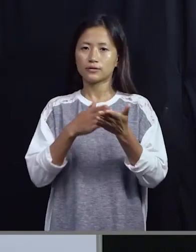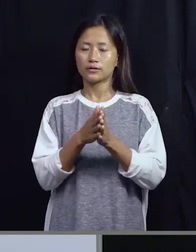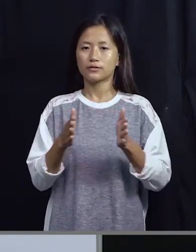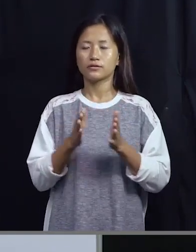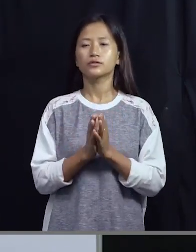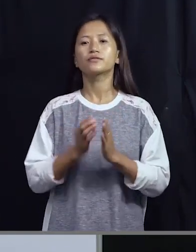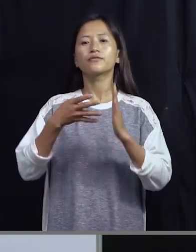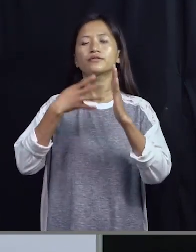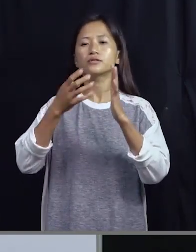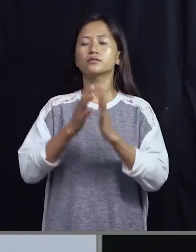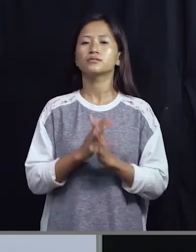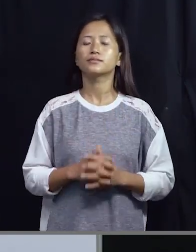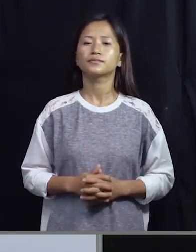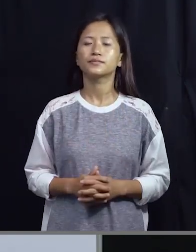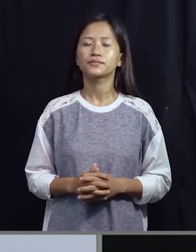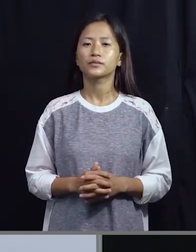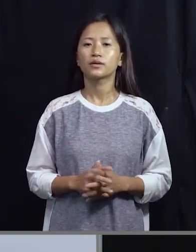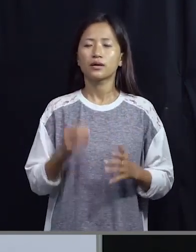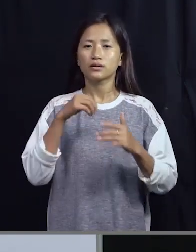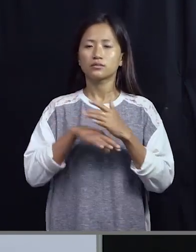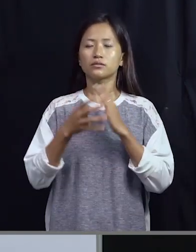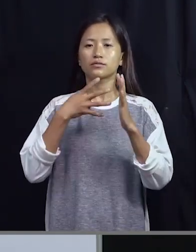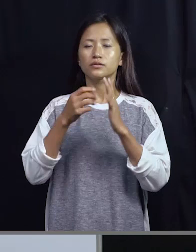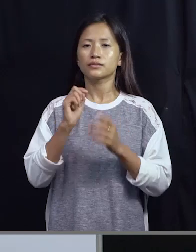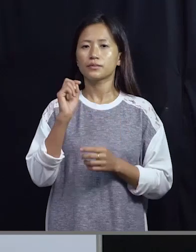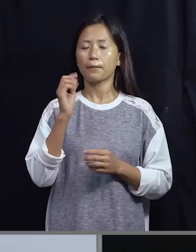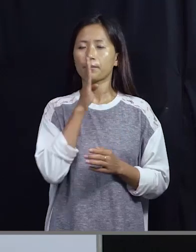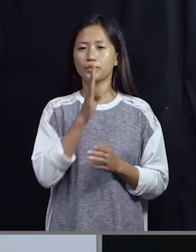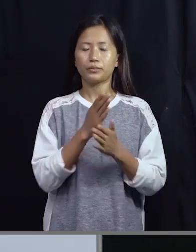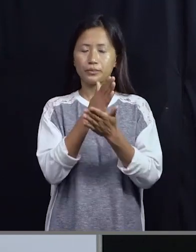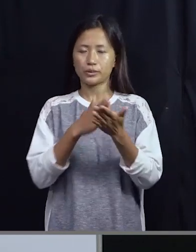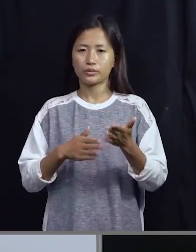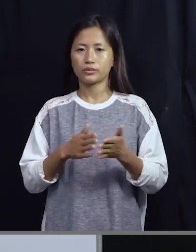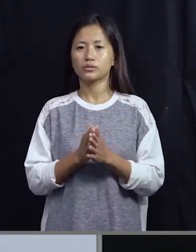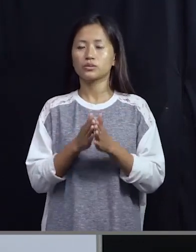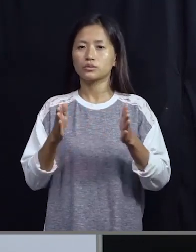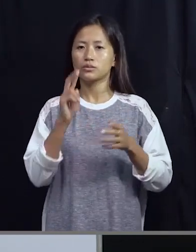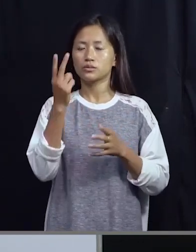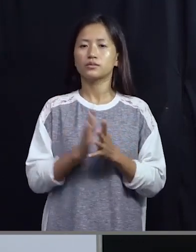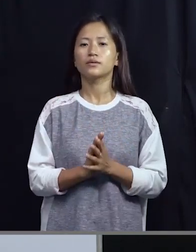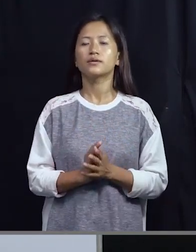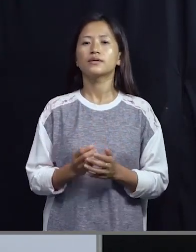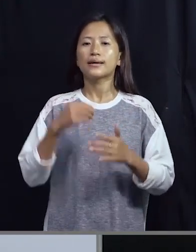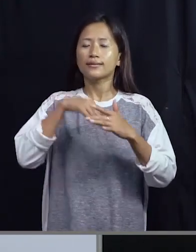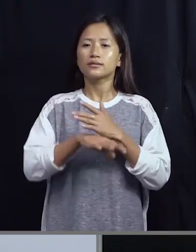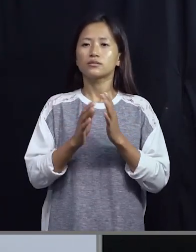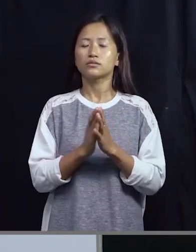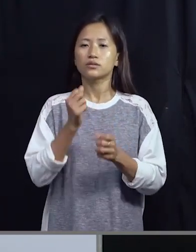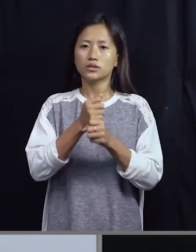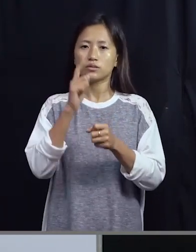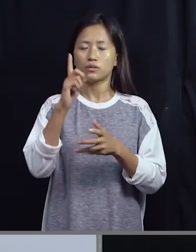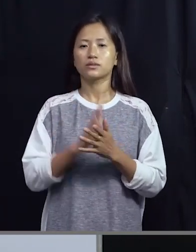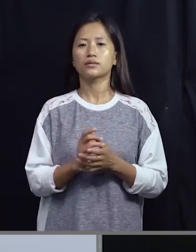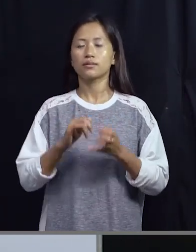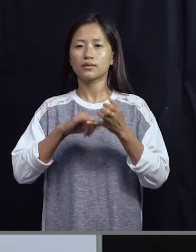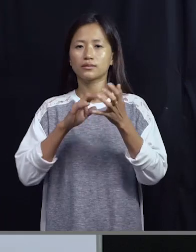division phase. So this interphase is the phase between two successive division, and interphase consists of G1,